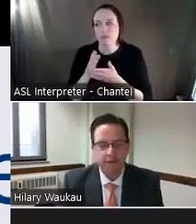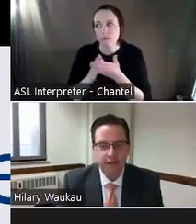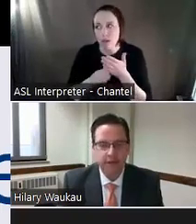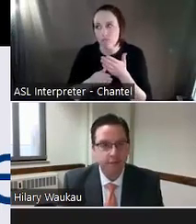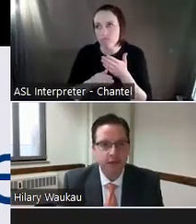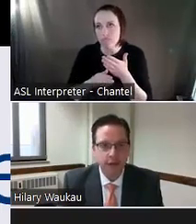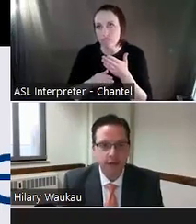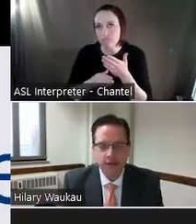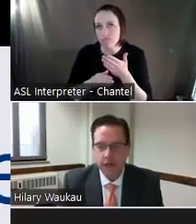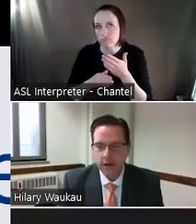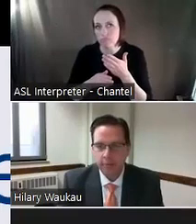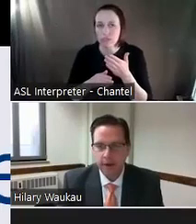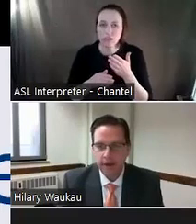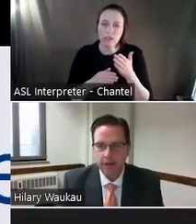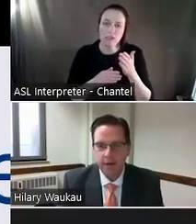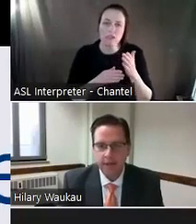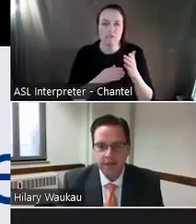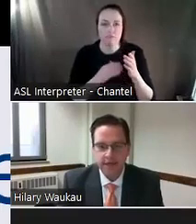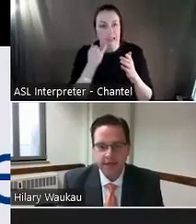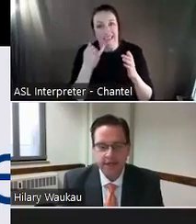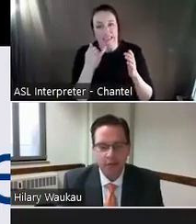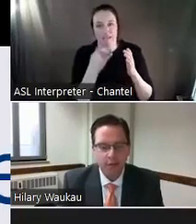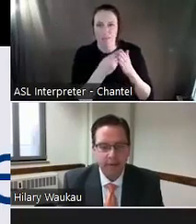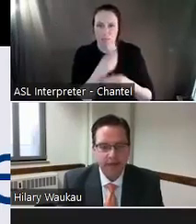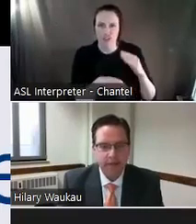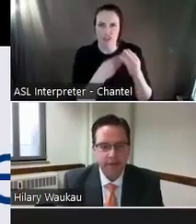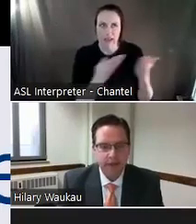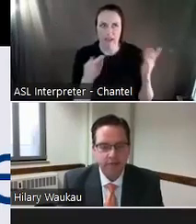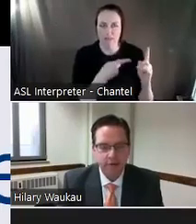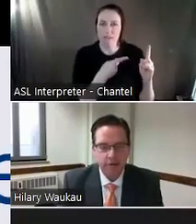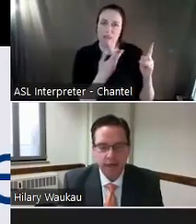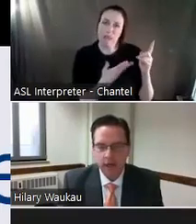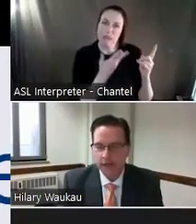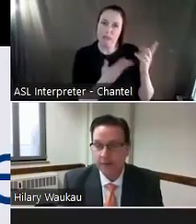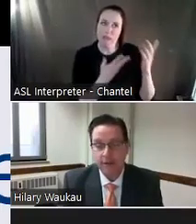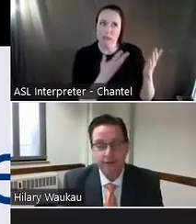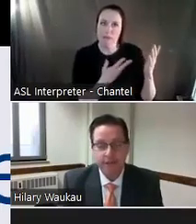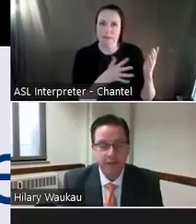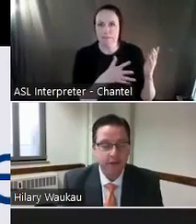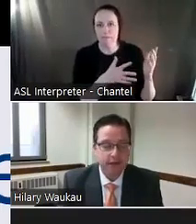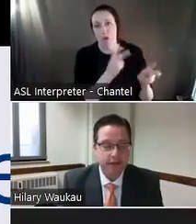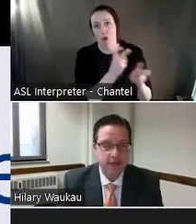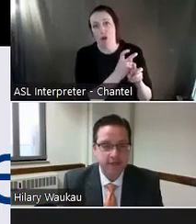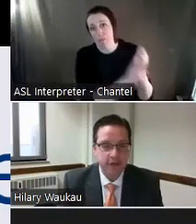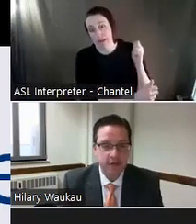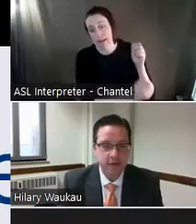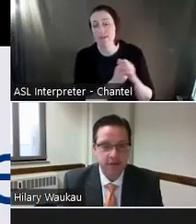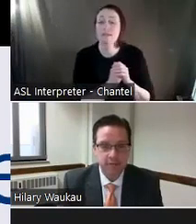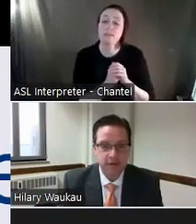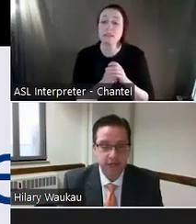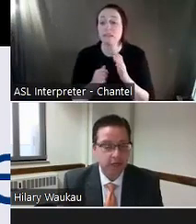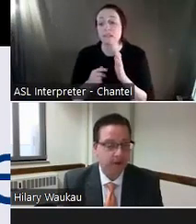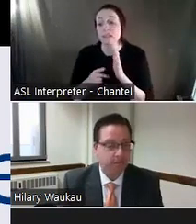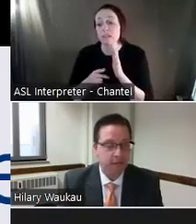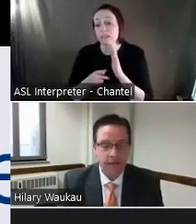more tough to get through than others. But it's always interesting to see what makes its way through. Sometimes you'll see certain initiatives that are in the